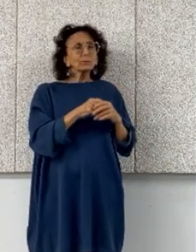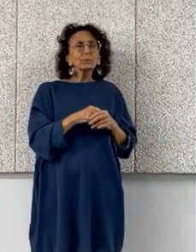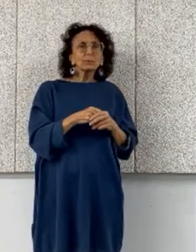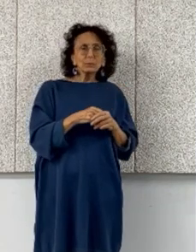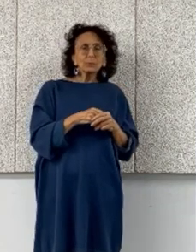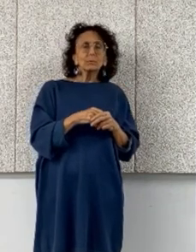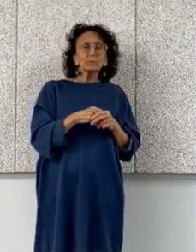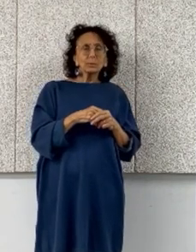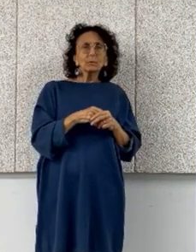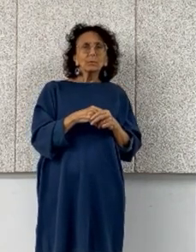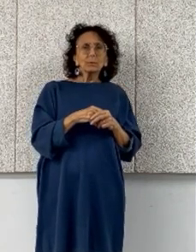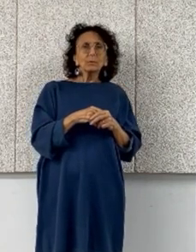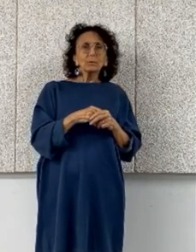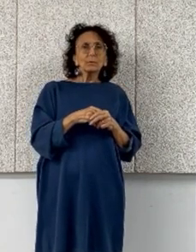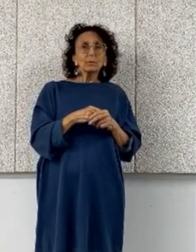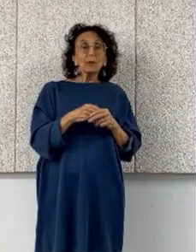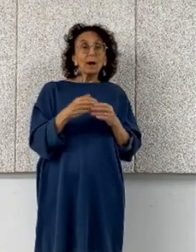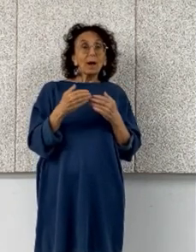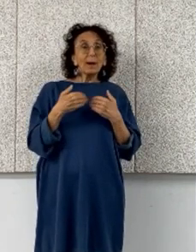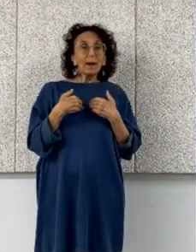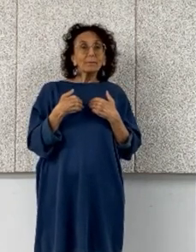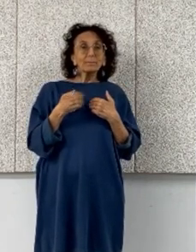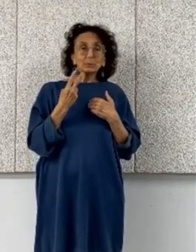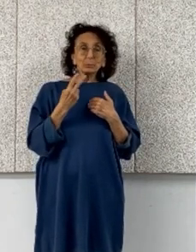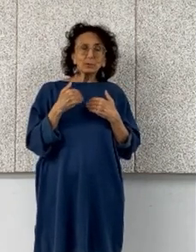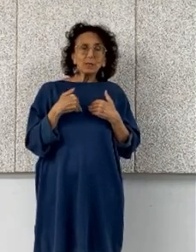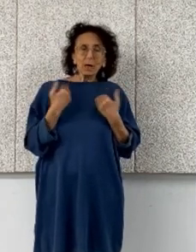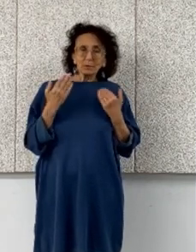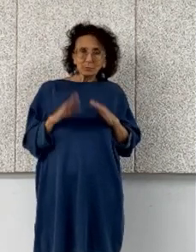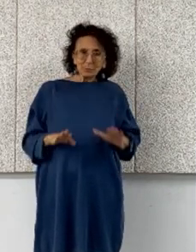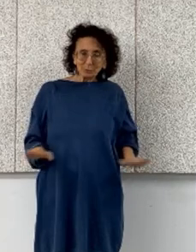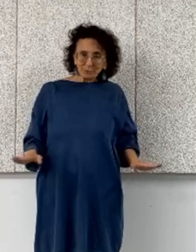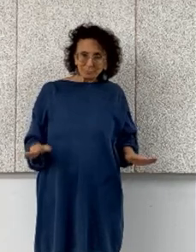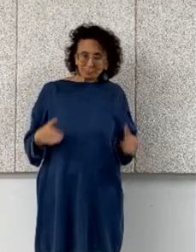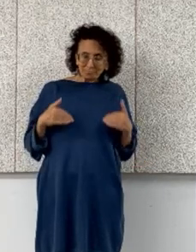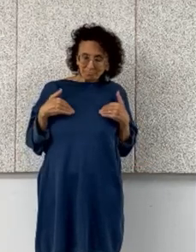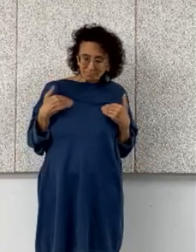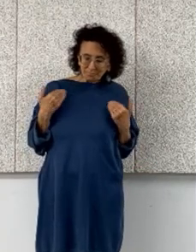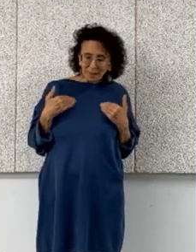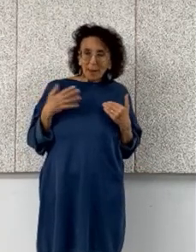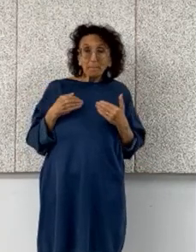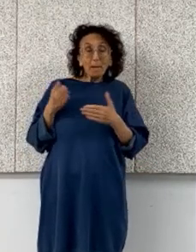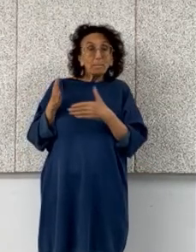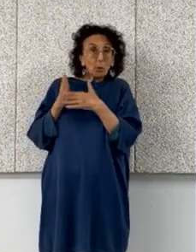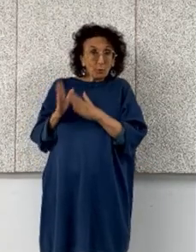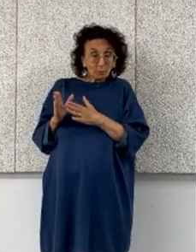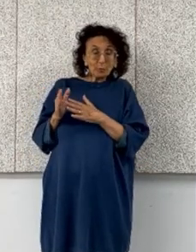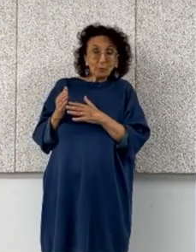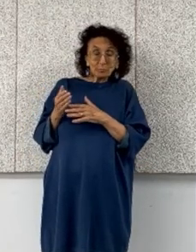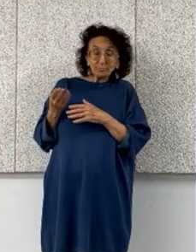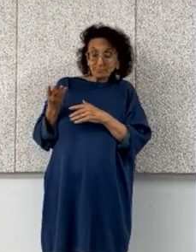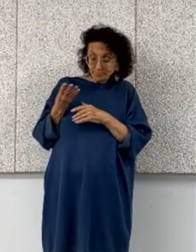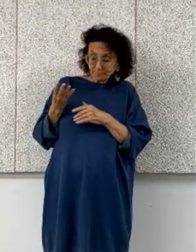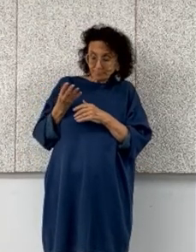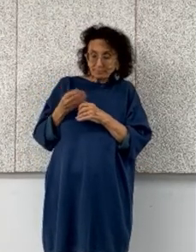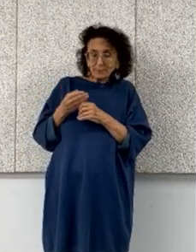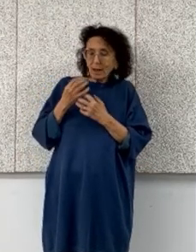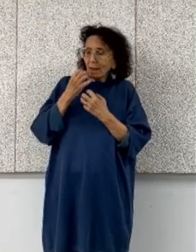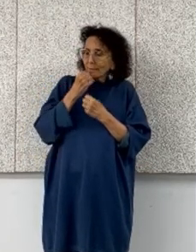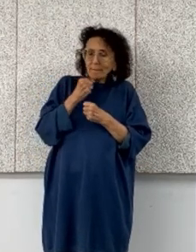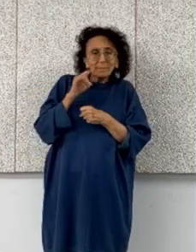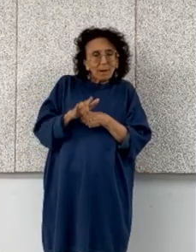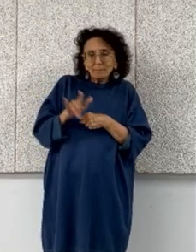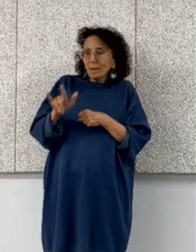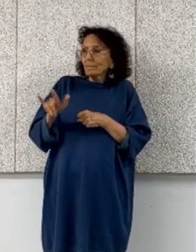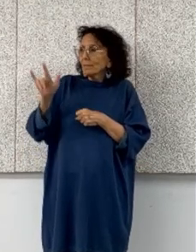that I have two very young children and a partner, and I love them all very,